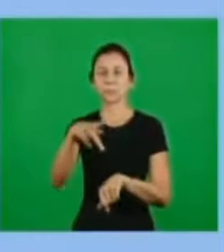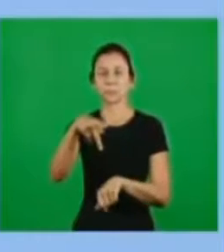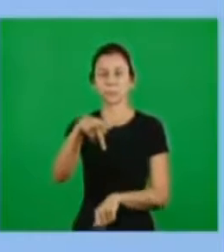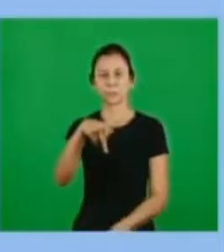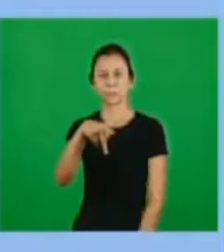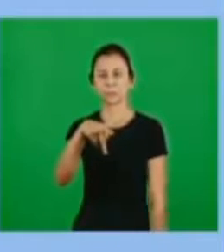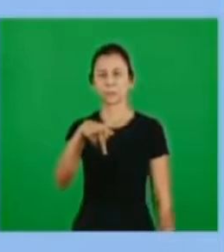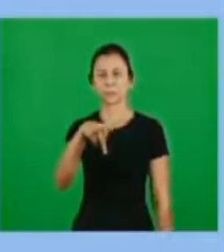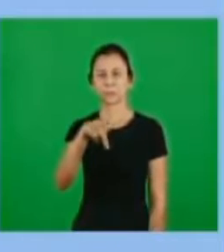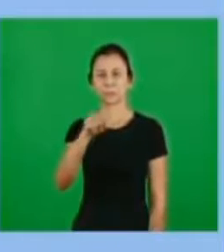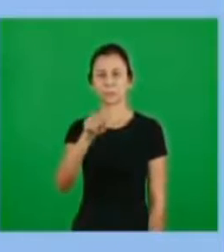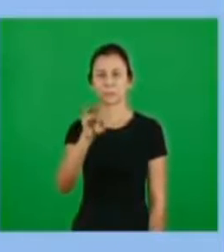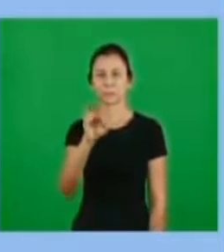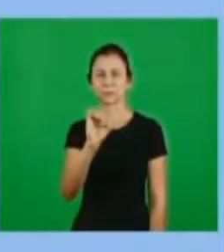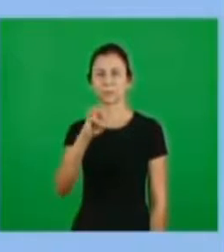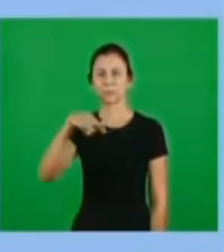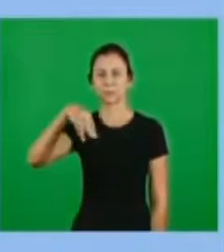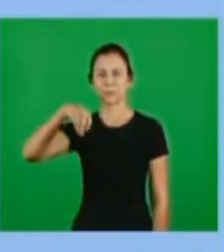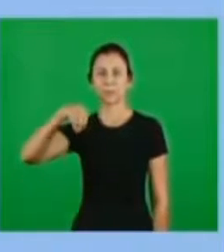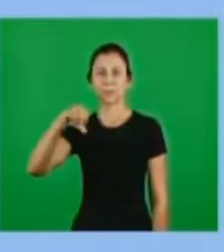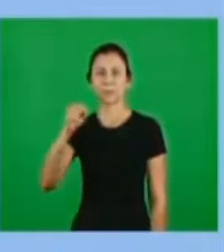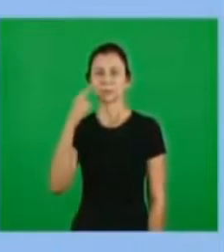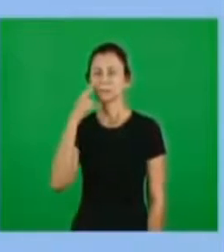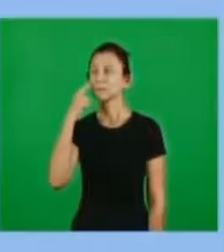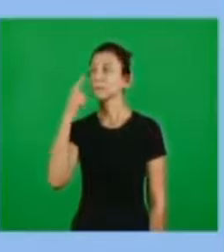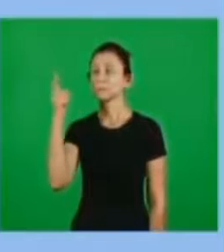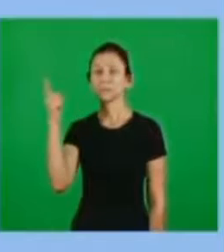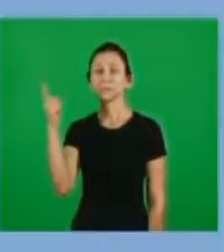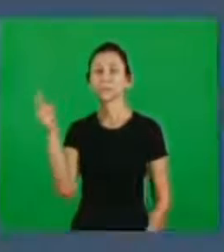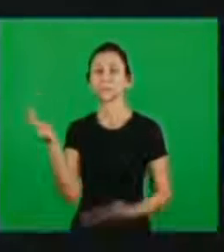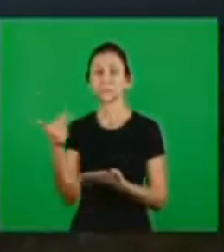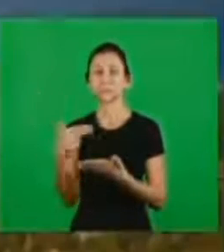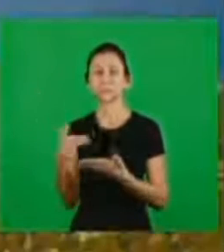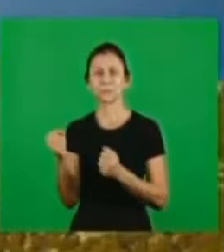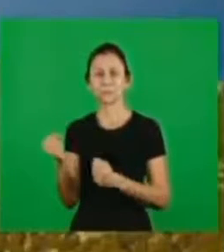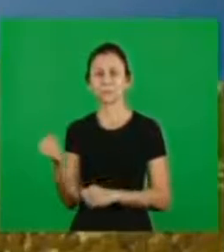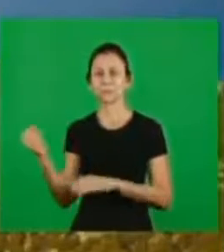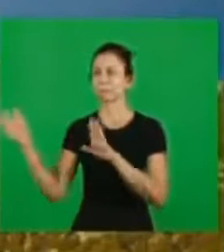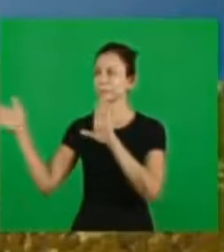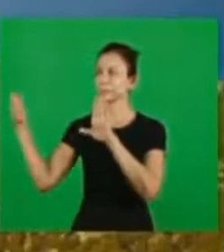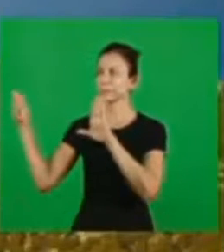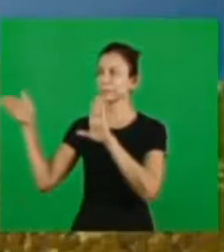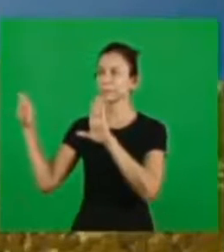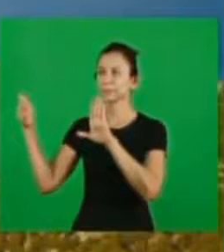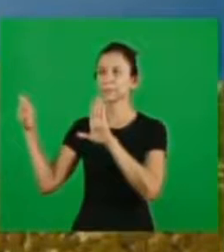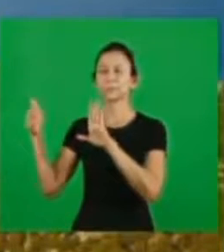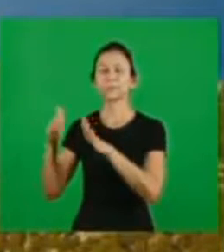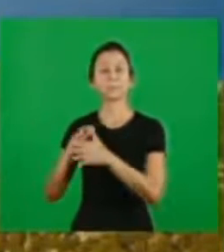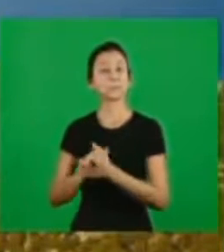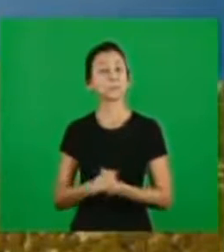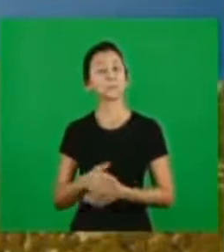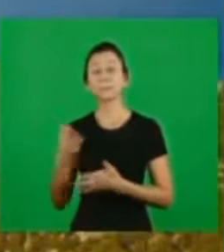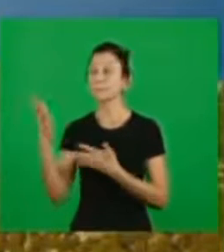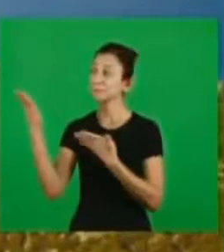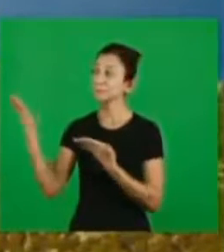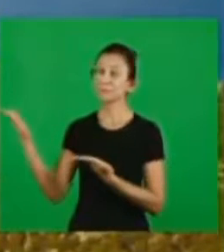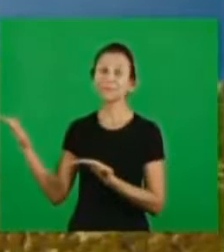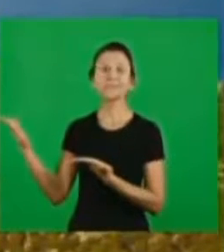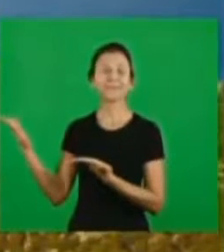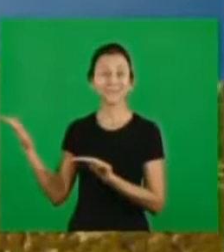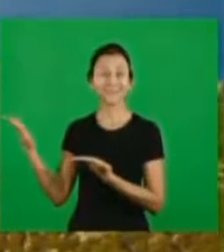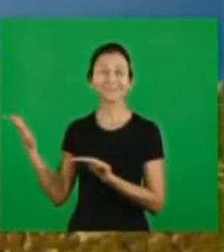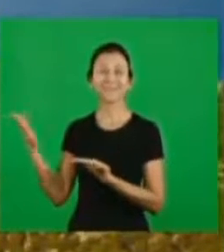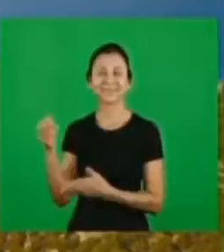Patmos here. Now we can go to the next slide, where they spoke of Patmos. Now we can continue. So